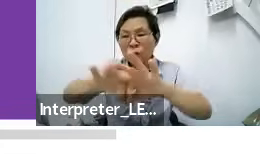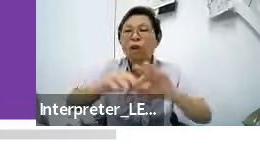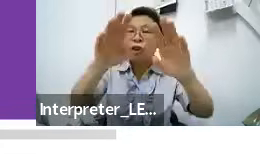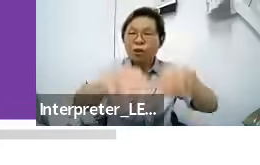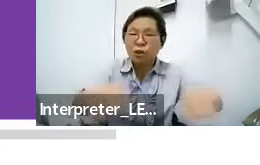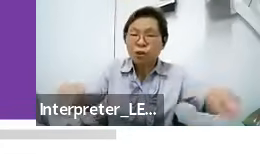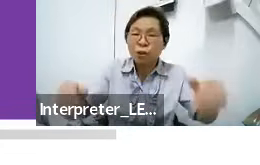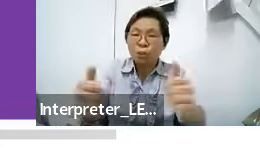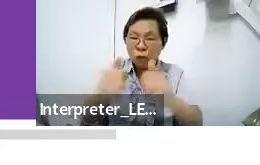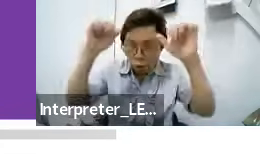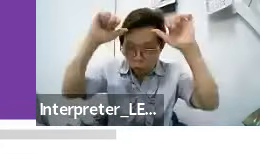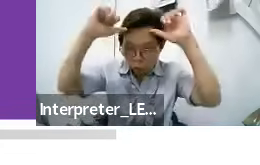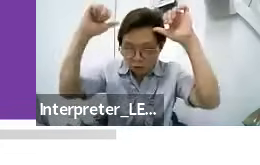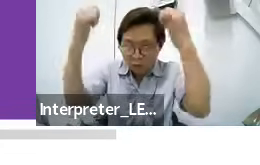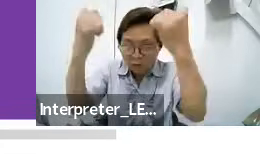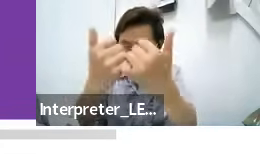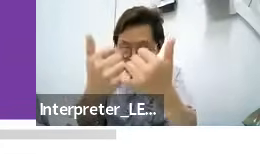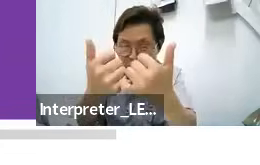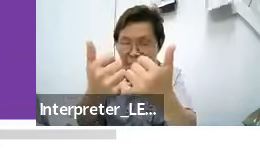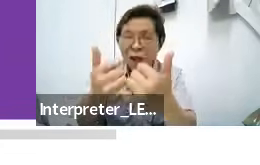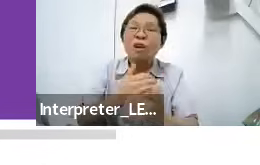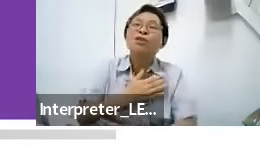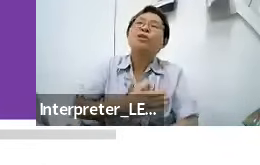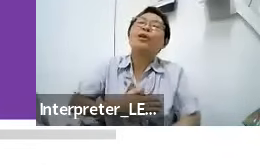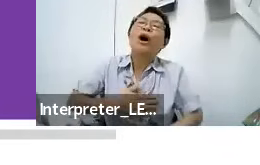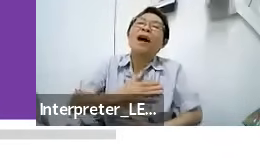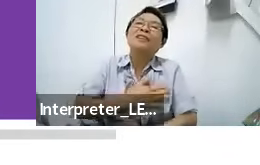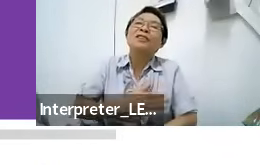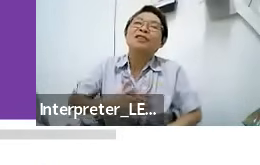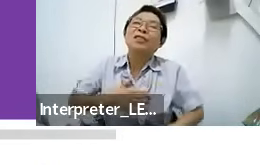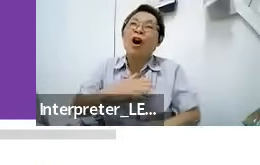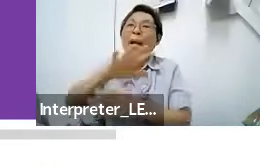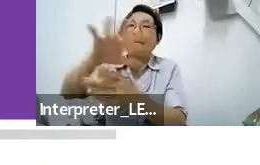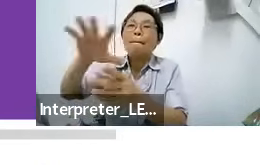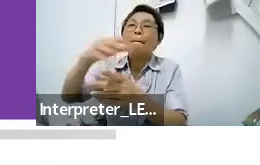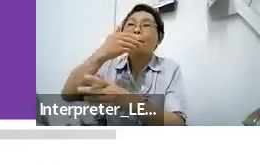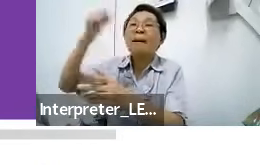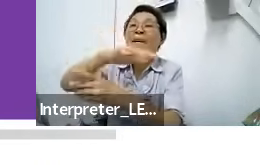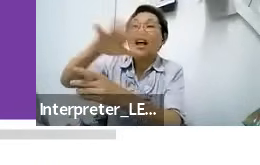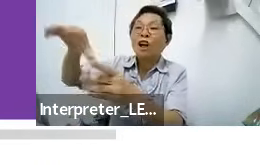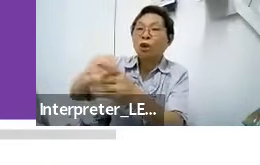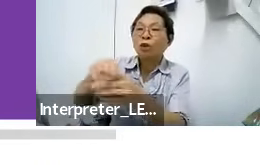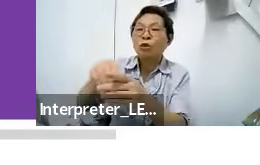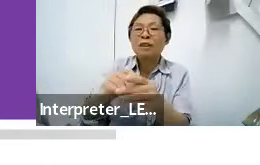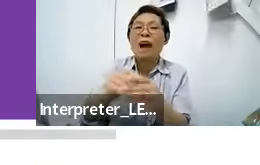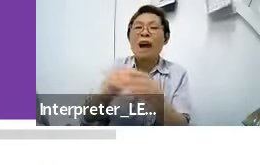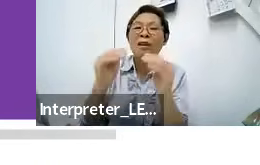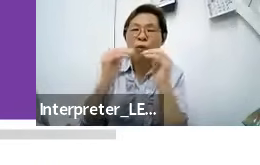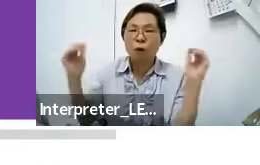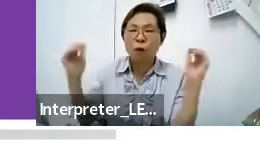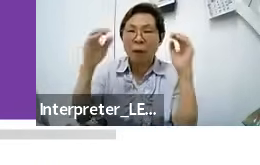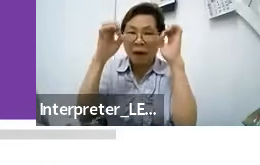with autism to enjoy better, inclusive, and equitable quality education.